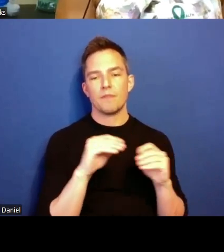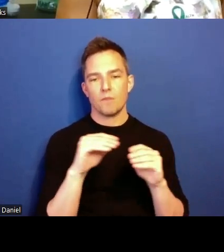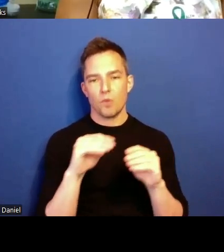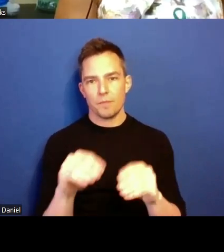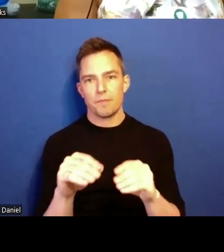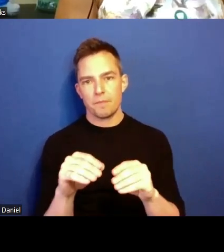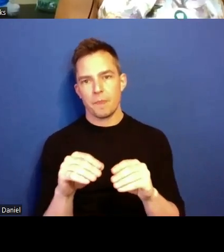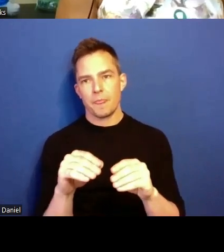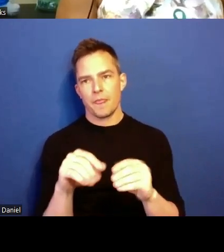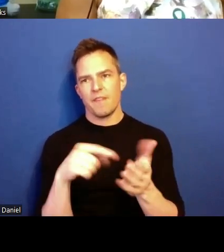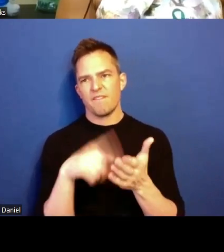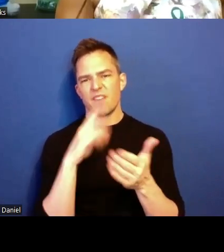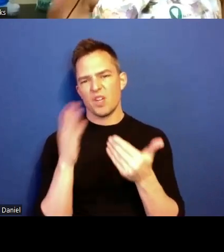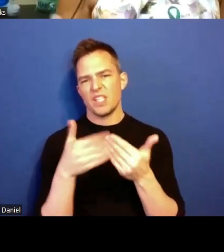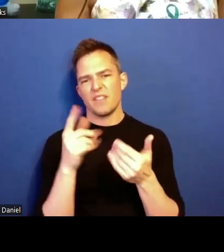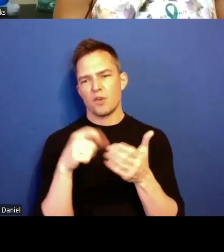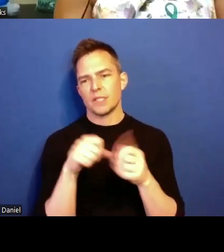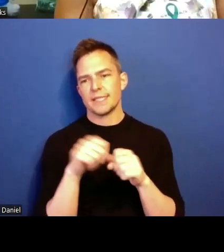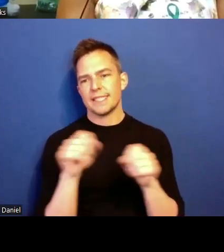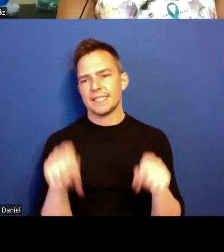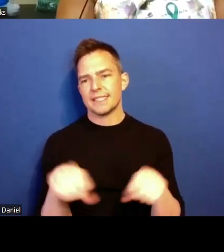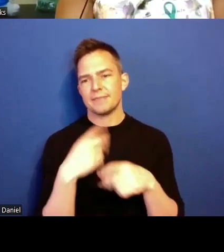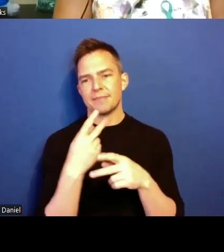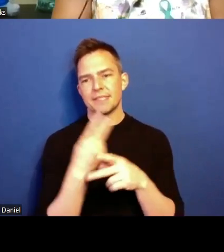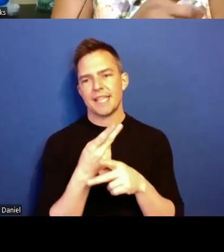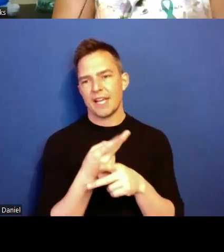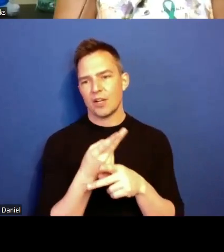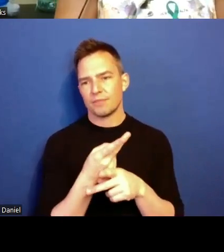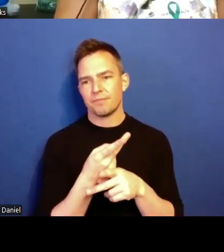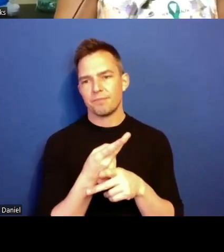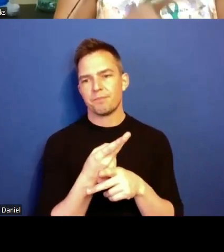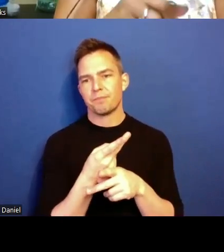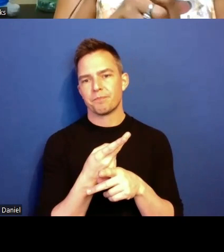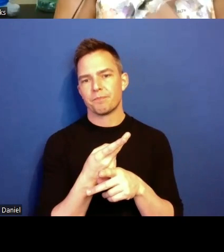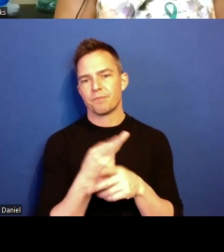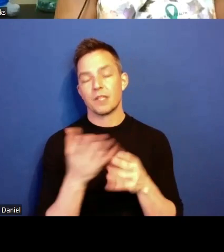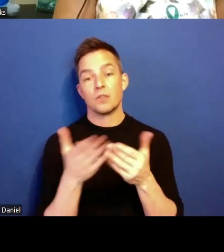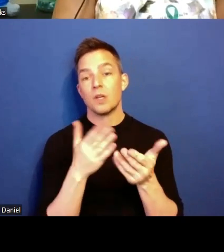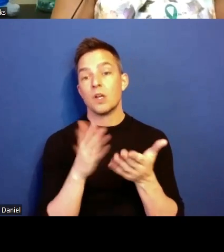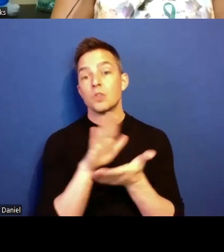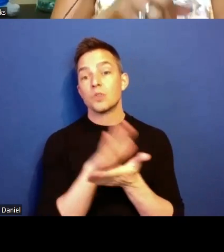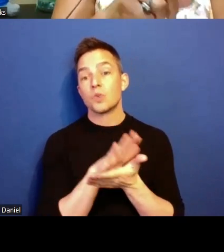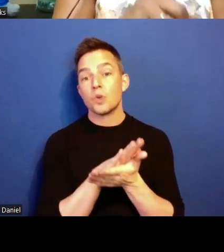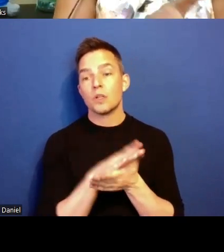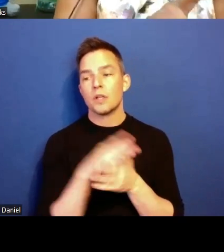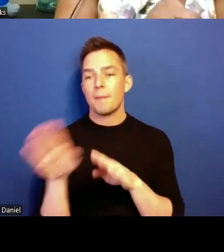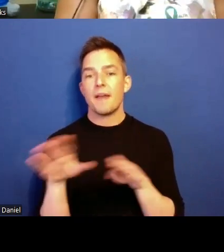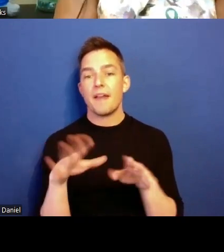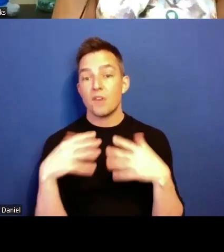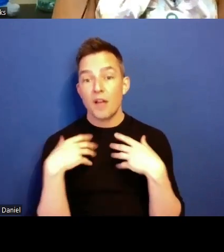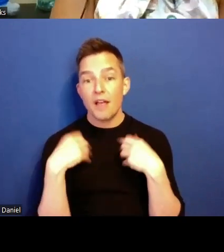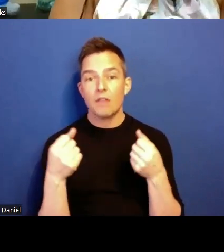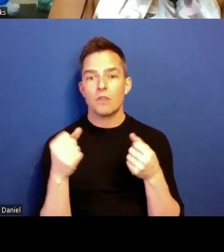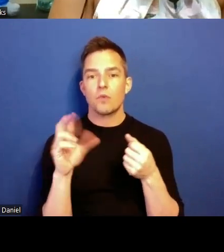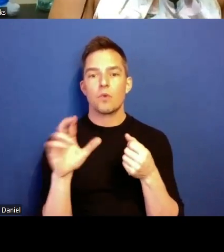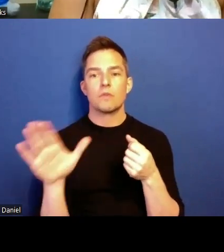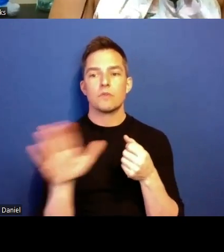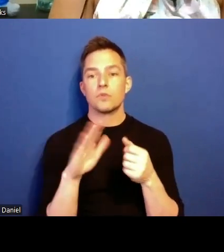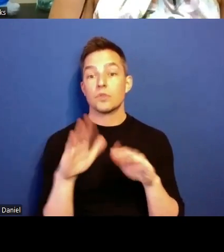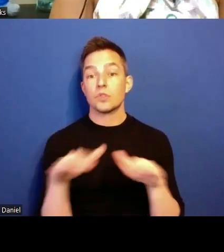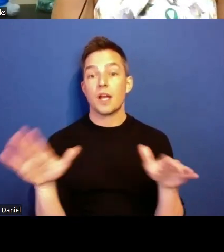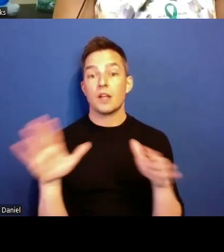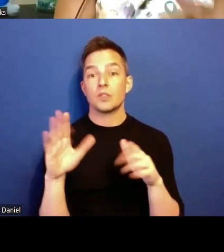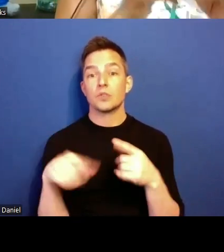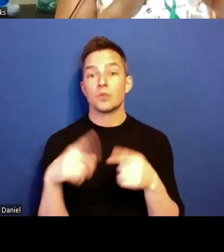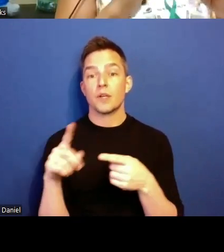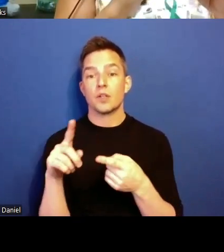It's very easy for the systems of care, whether it's school, behavioral health, whether it's your child going through